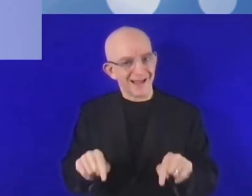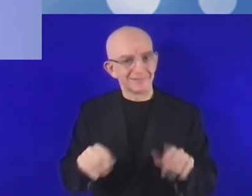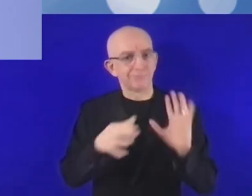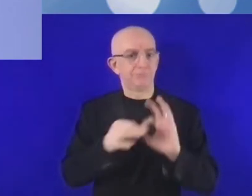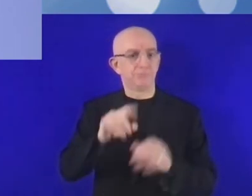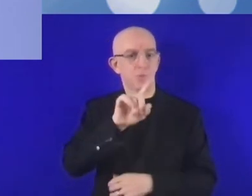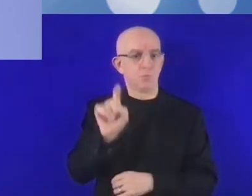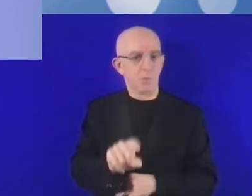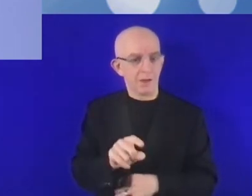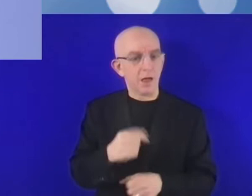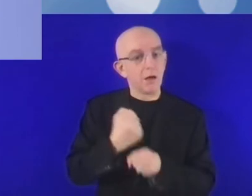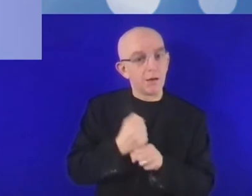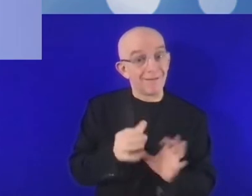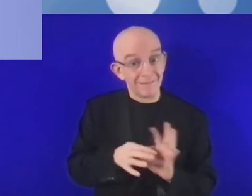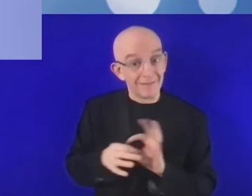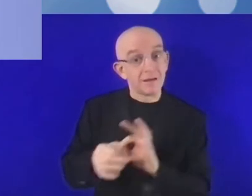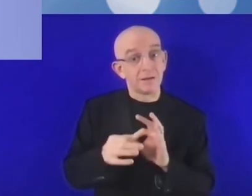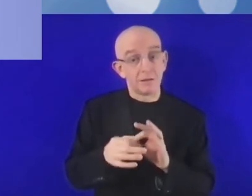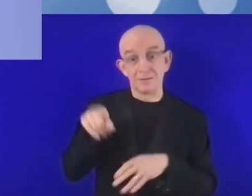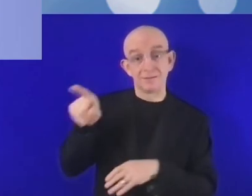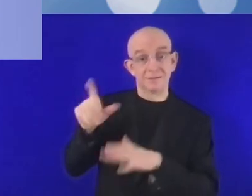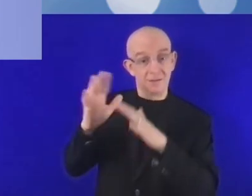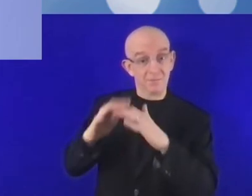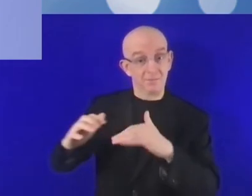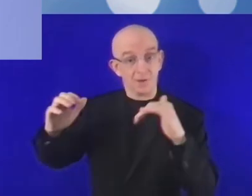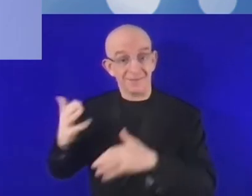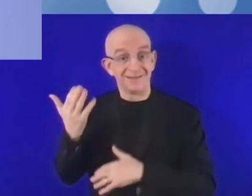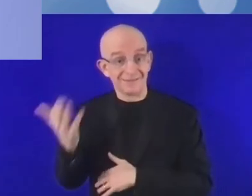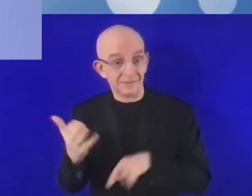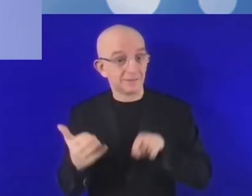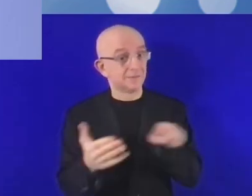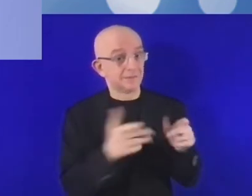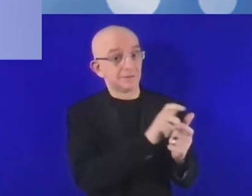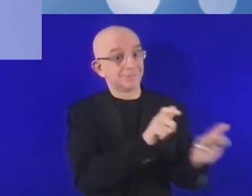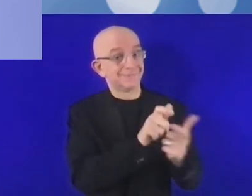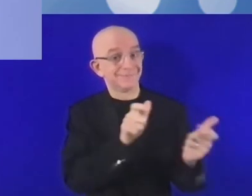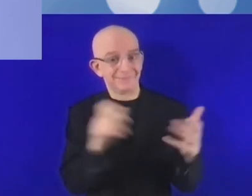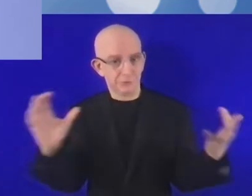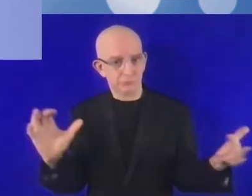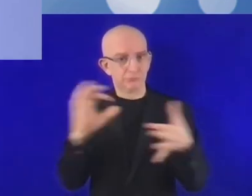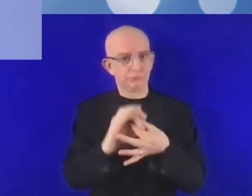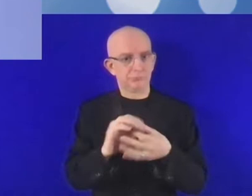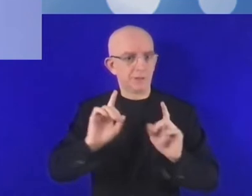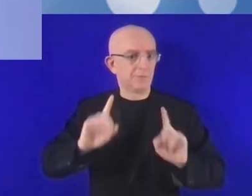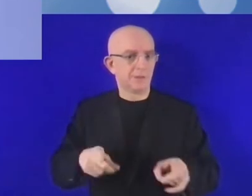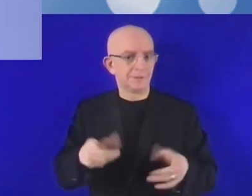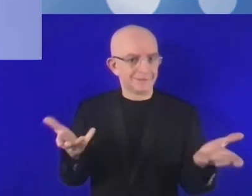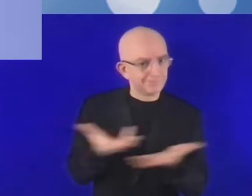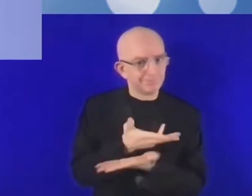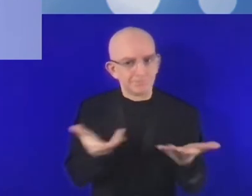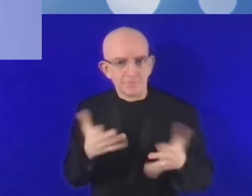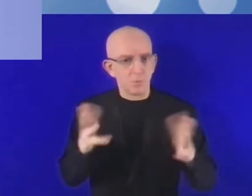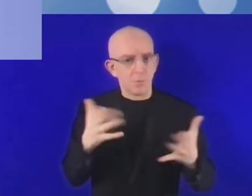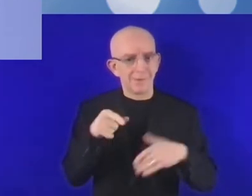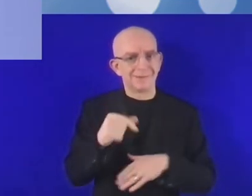investment gap of course the digitalization gap is not the only concern the